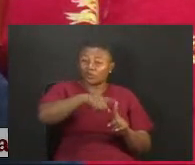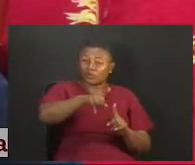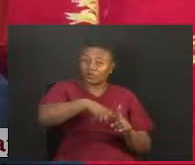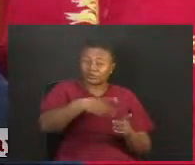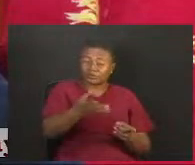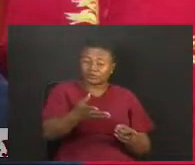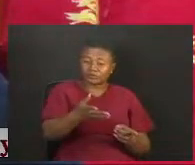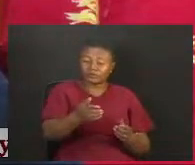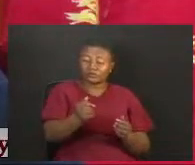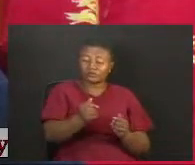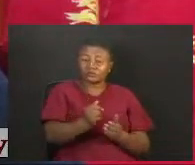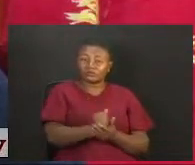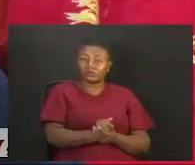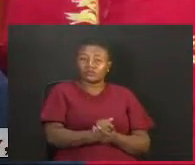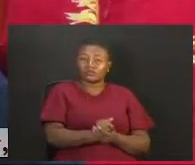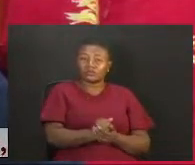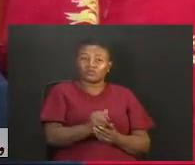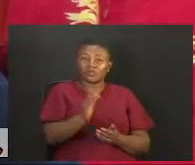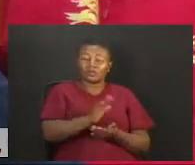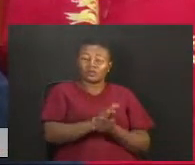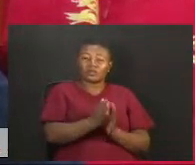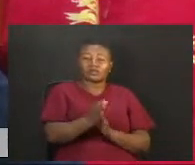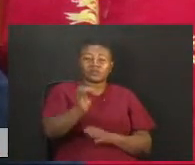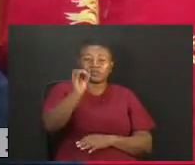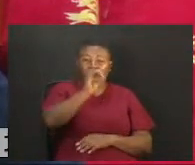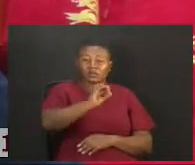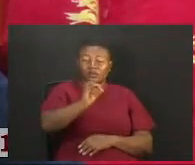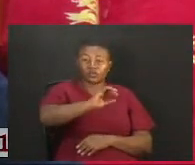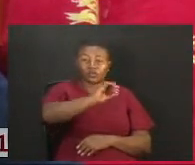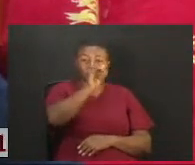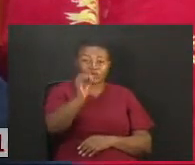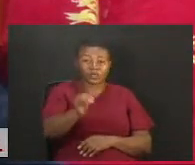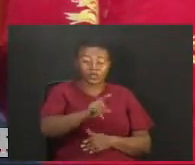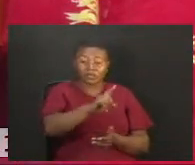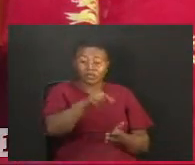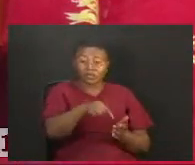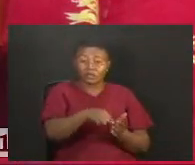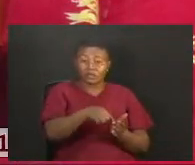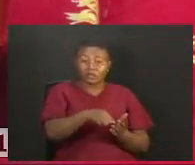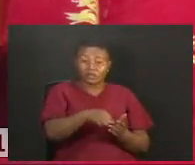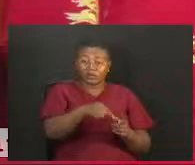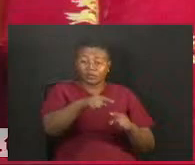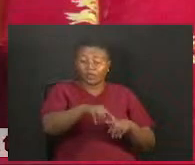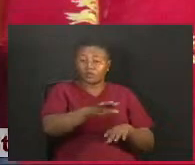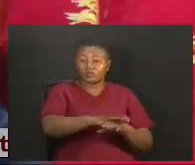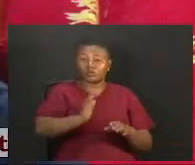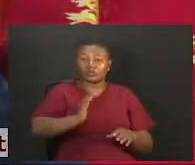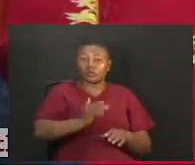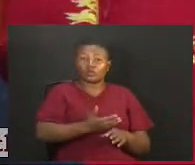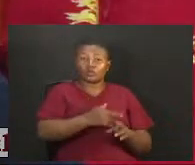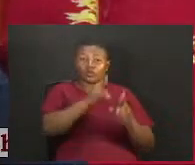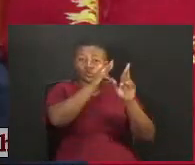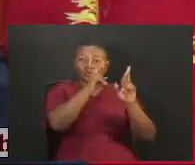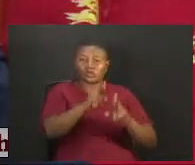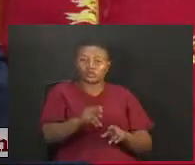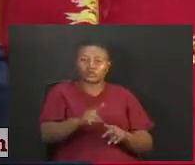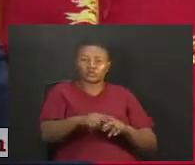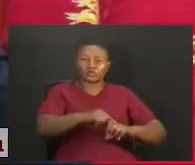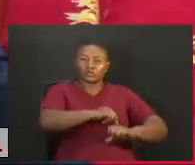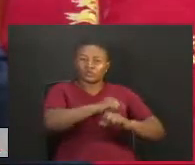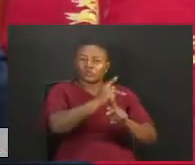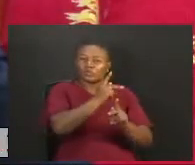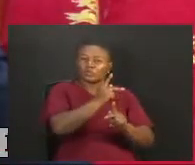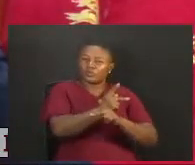Tripartite Committee will be zero rated. This is consistent with our resolve to protect the poor and the